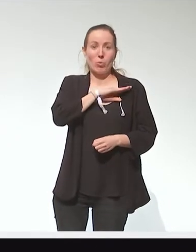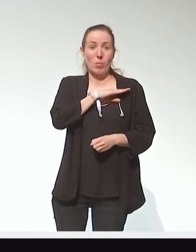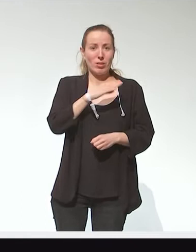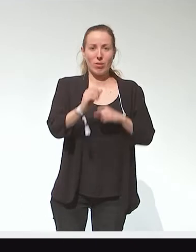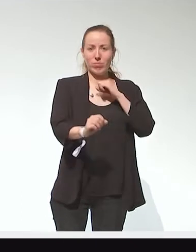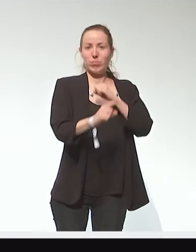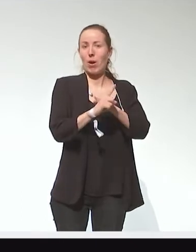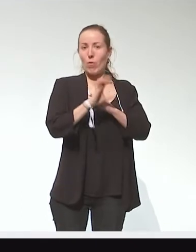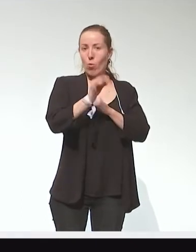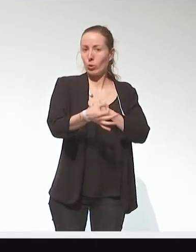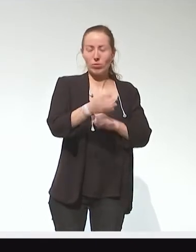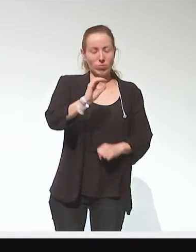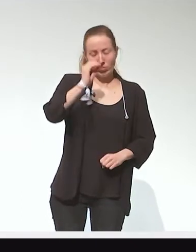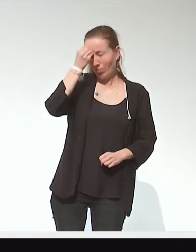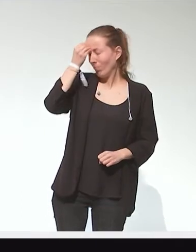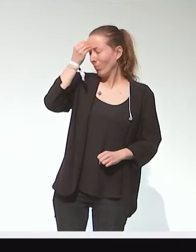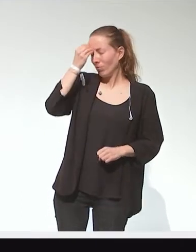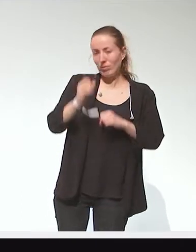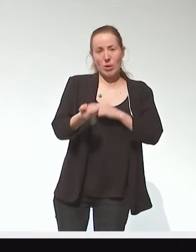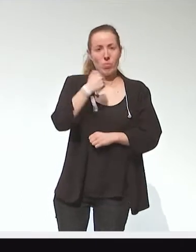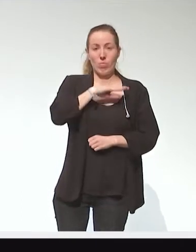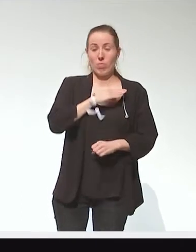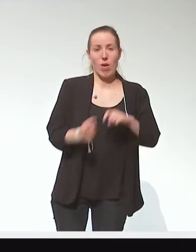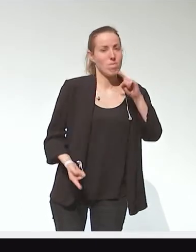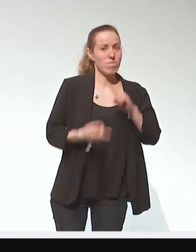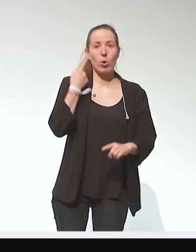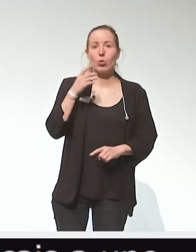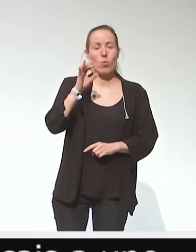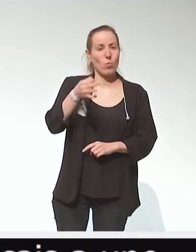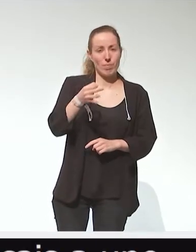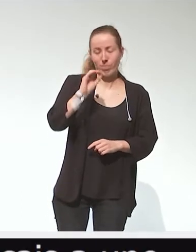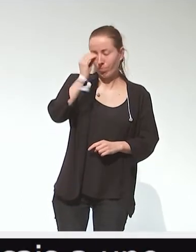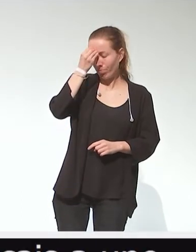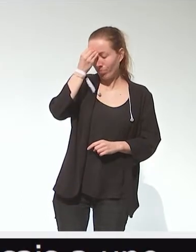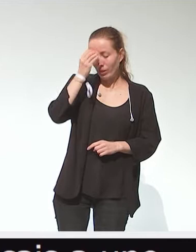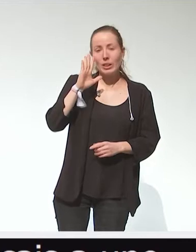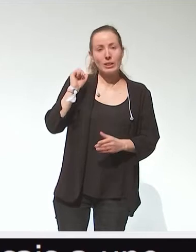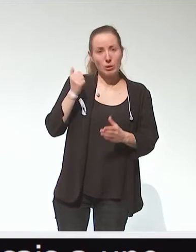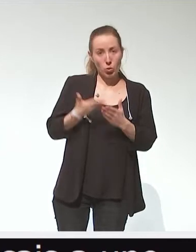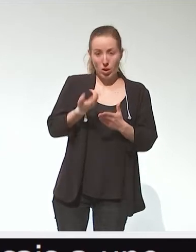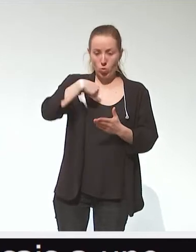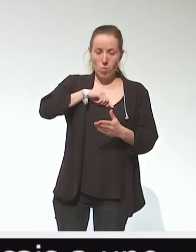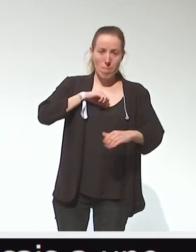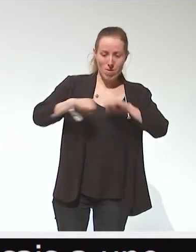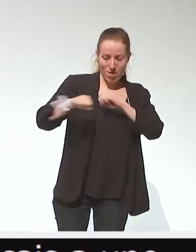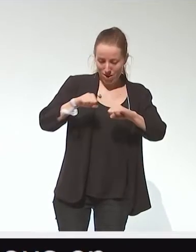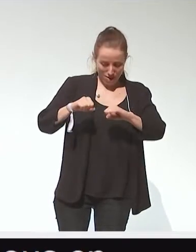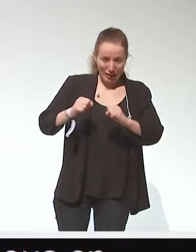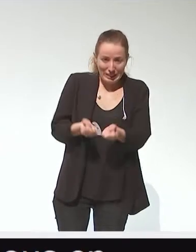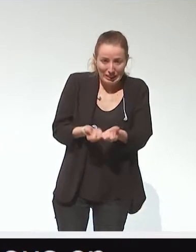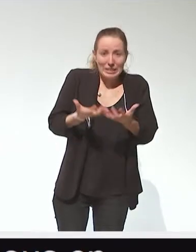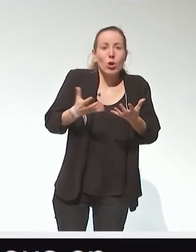for employment in France has a responsibility, and we're perfectly aware of it. And in order to do this and develop